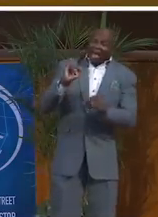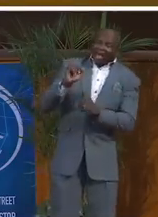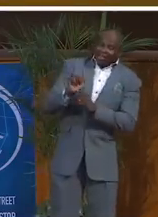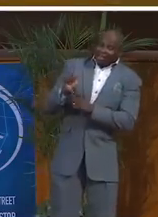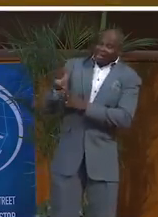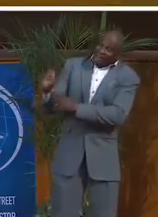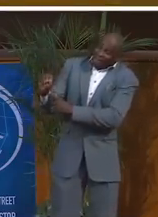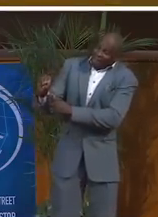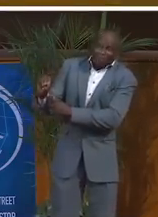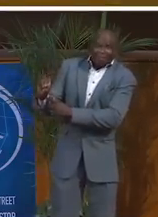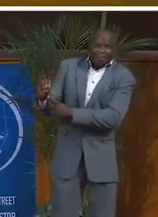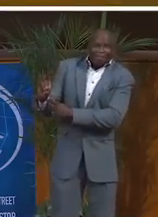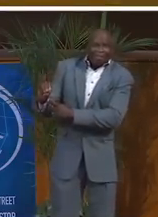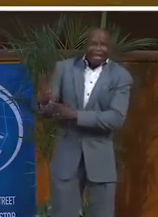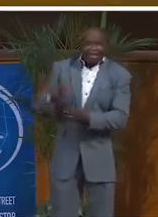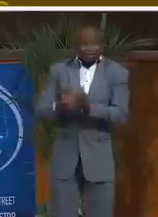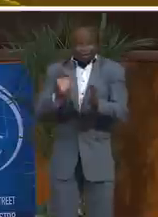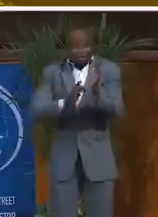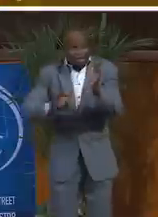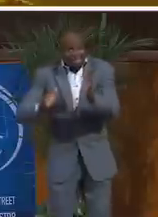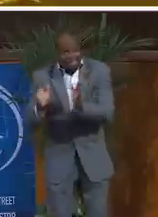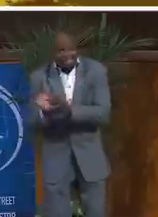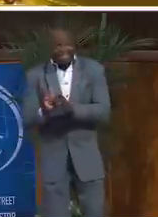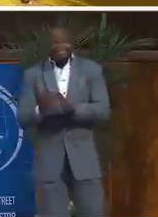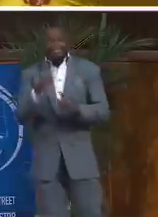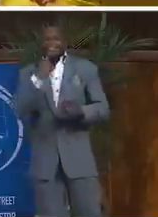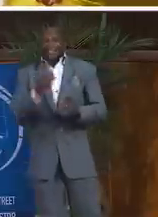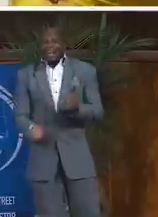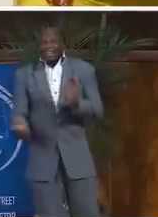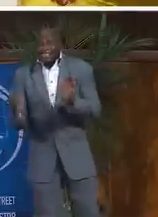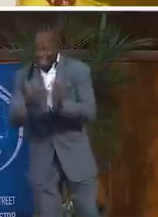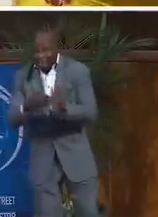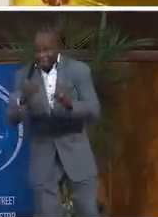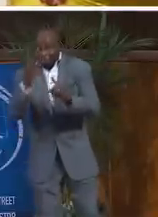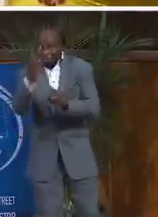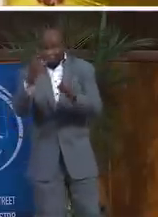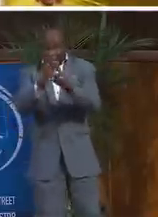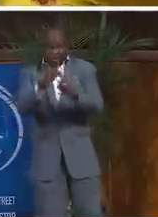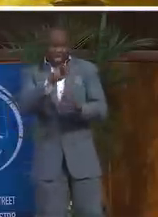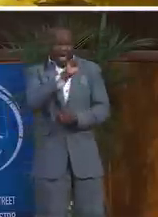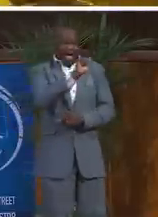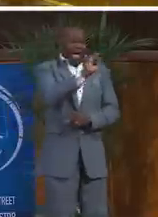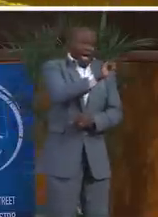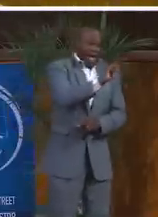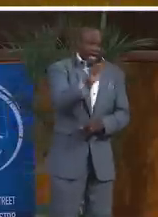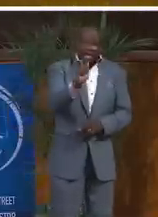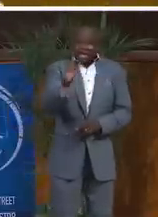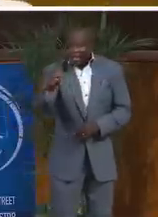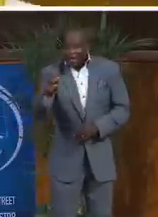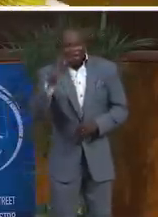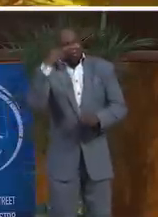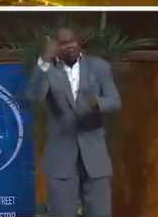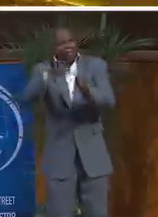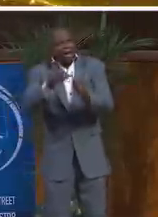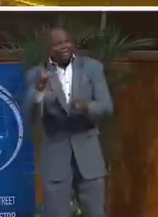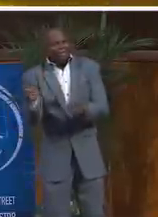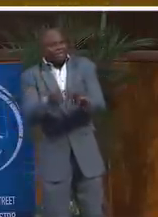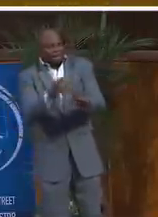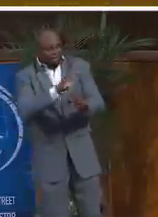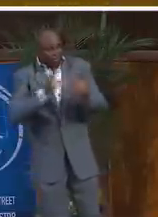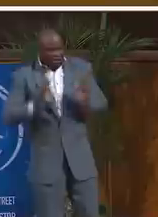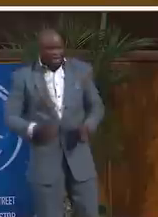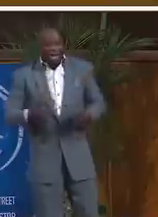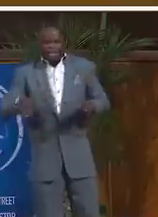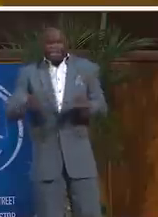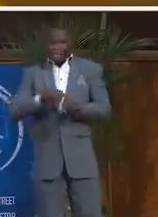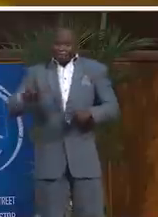am. And so when Jesus reiterates this phrase, I am, he's reminding those Christians, as we